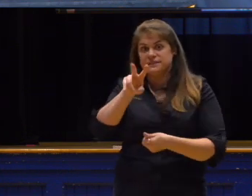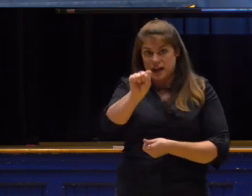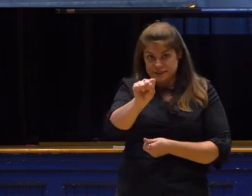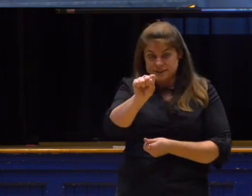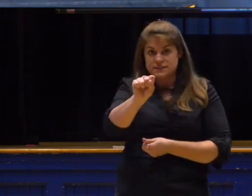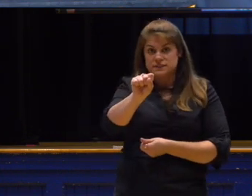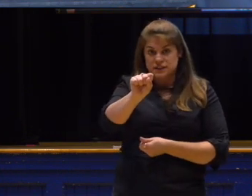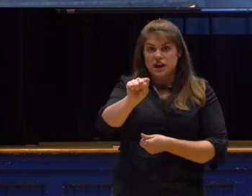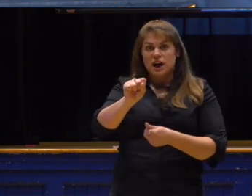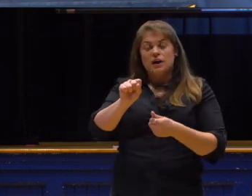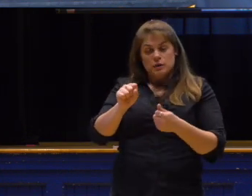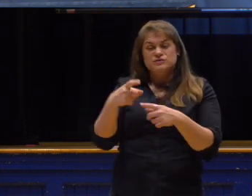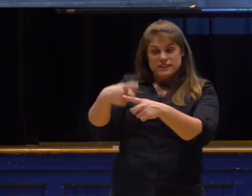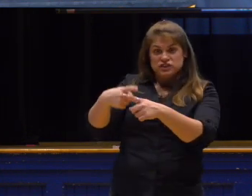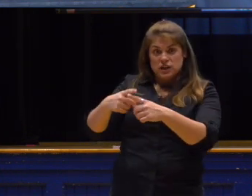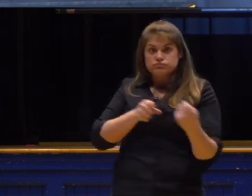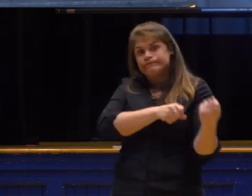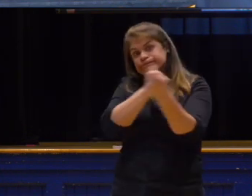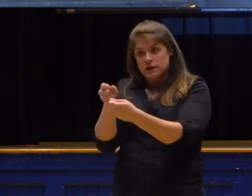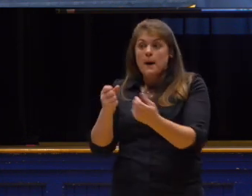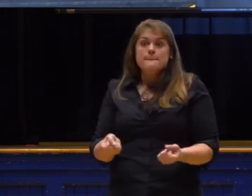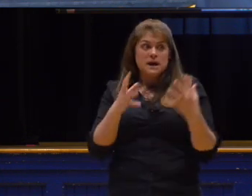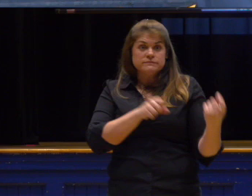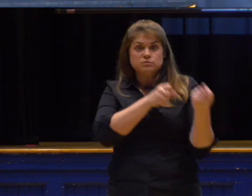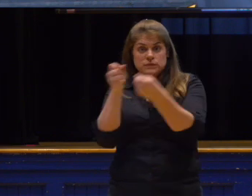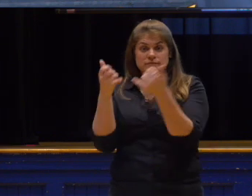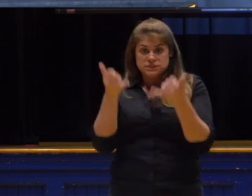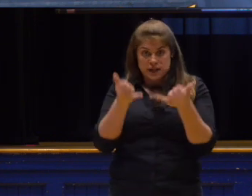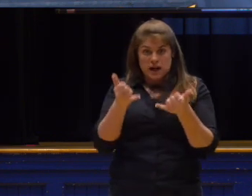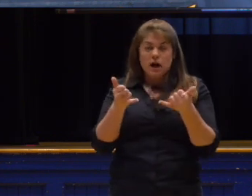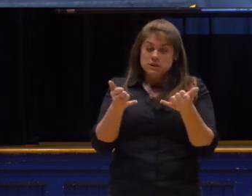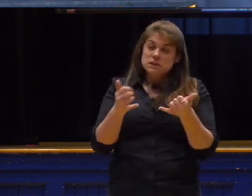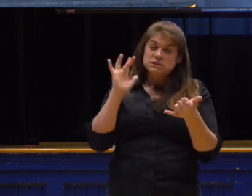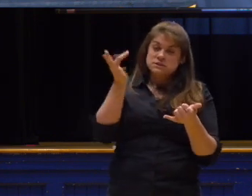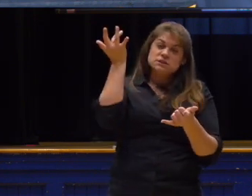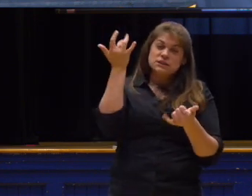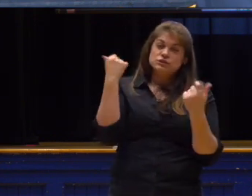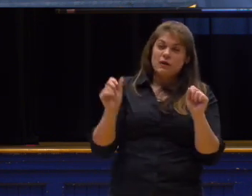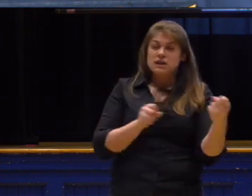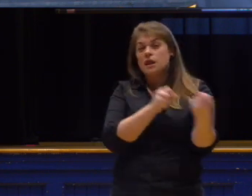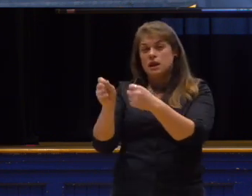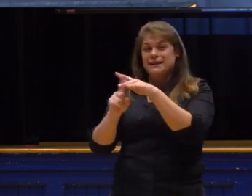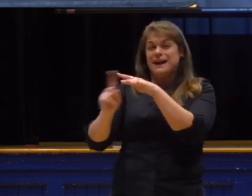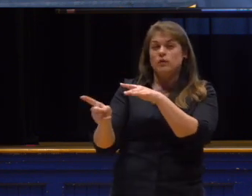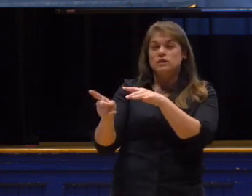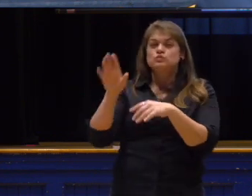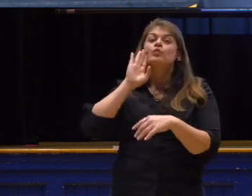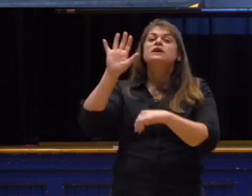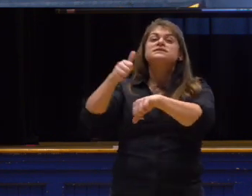come out at that intersection, which a lot of us do now, and it's a little bit of a pain to get out, there's going to be a traffic signal